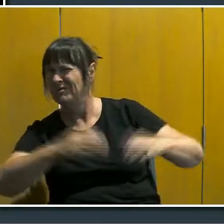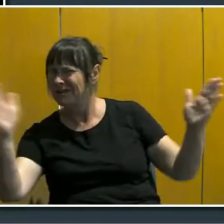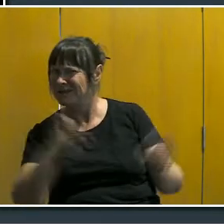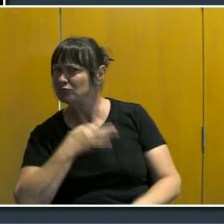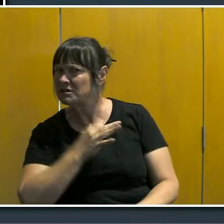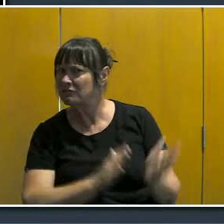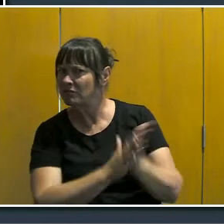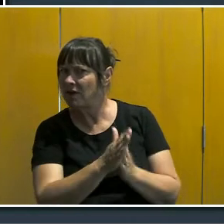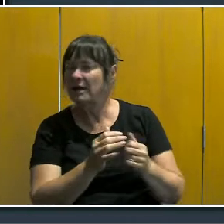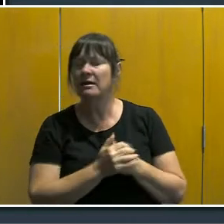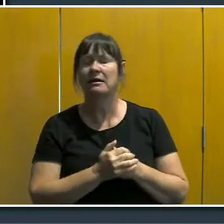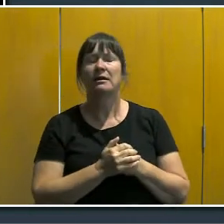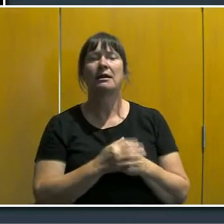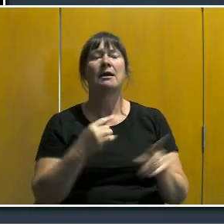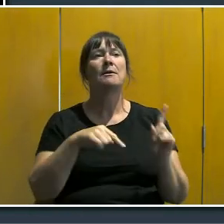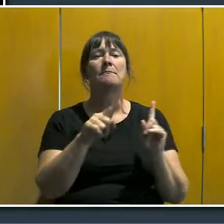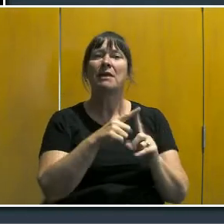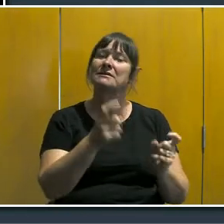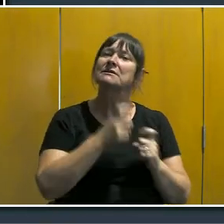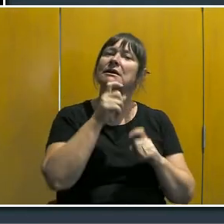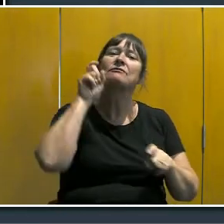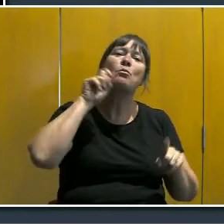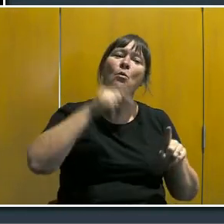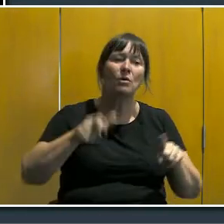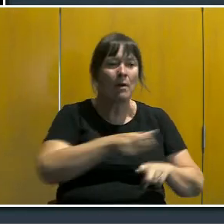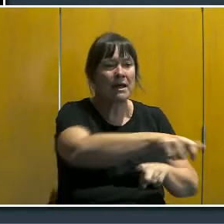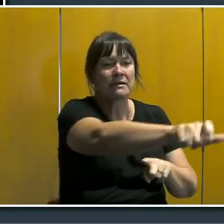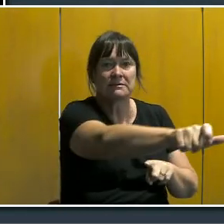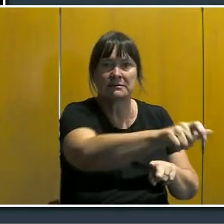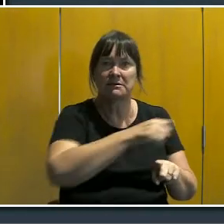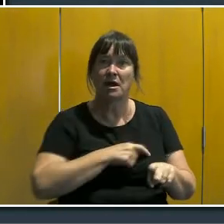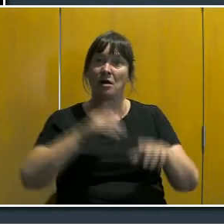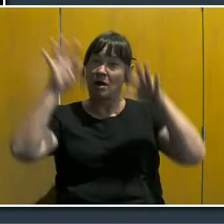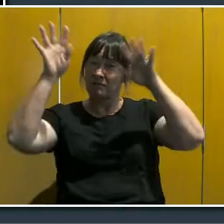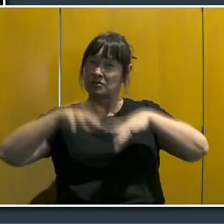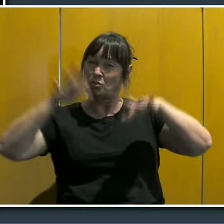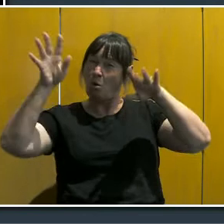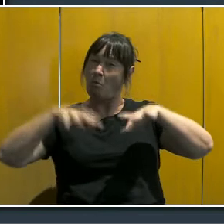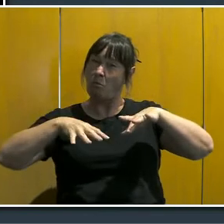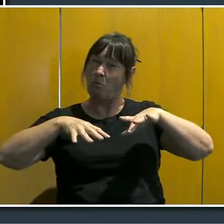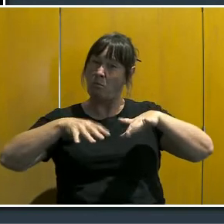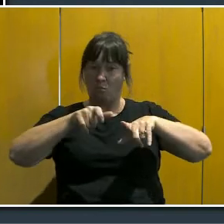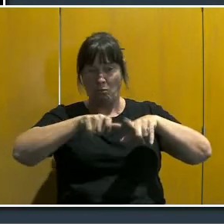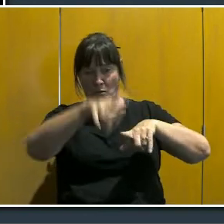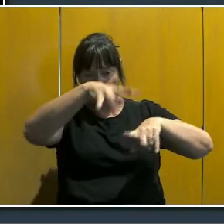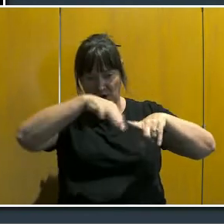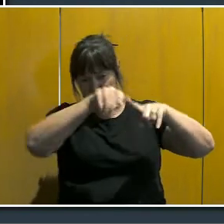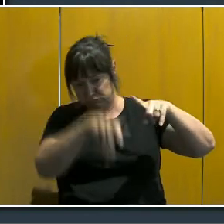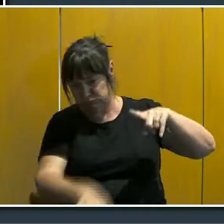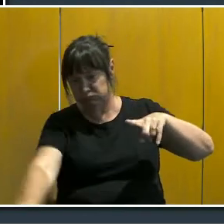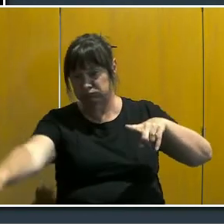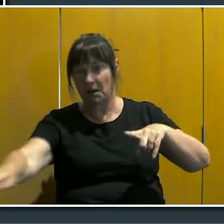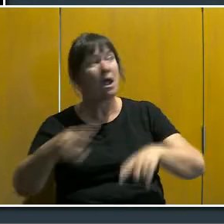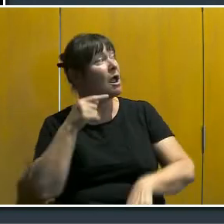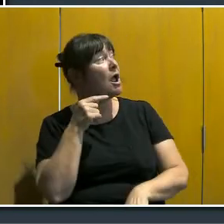also caring for our waterways. Stormwater flows through our properties. This picture on the right here is after the water had